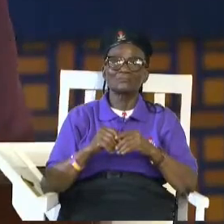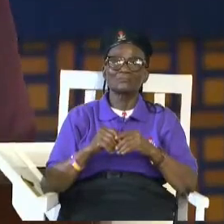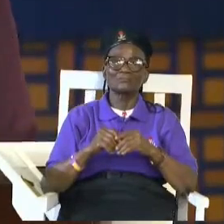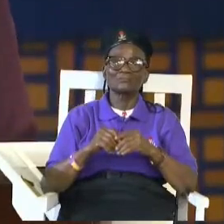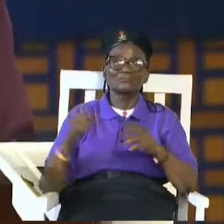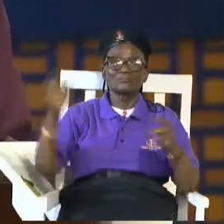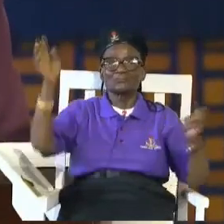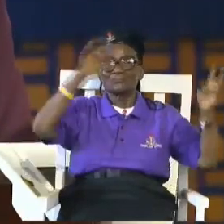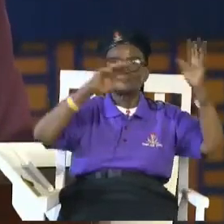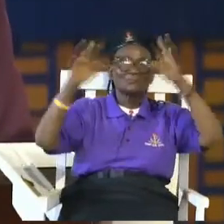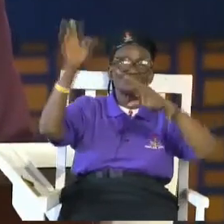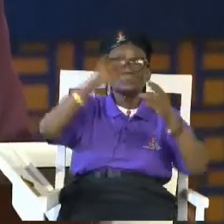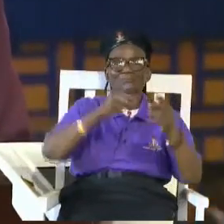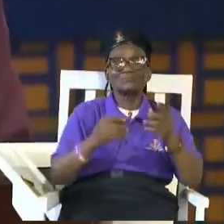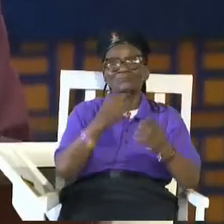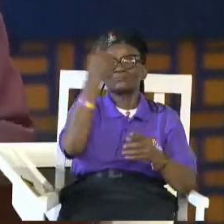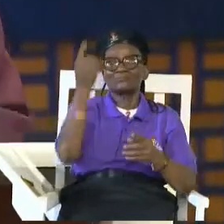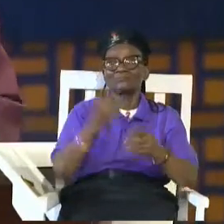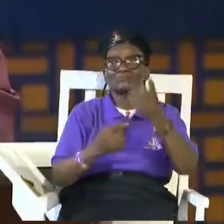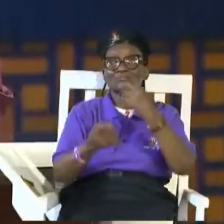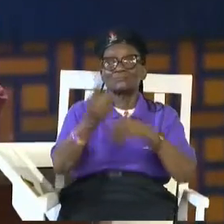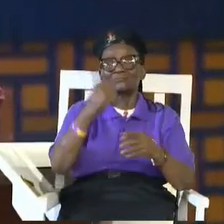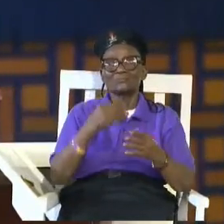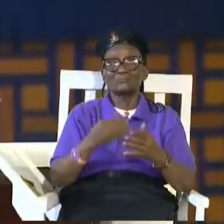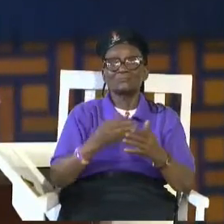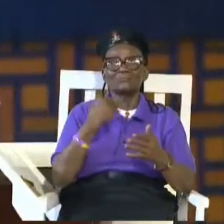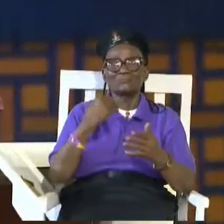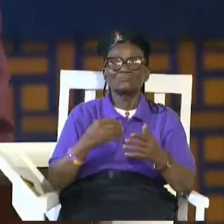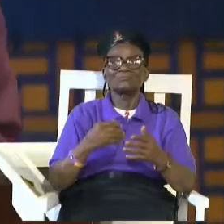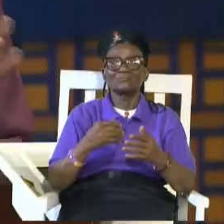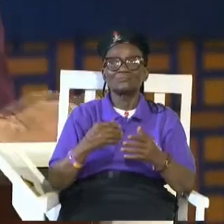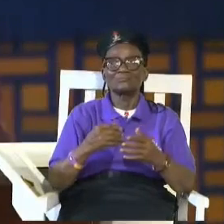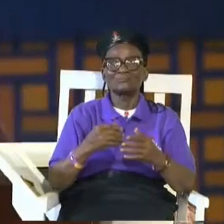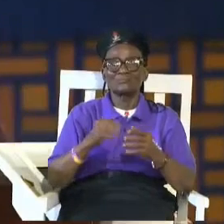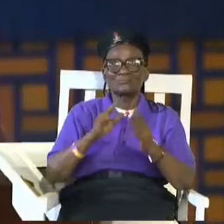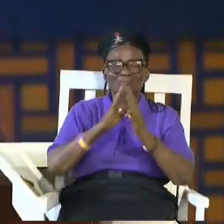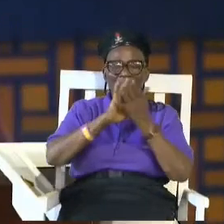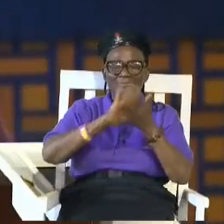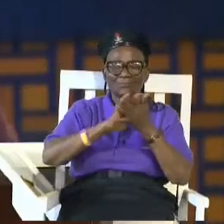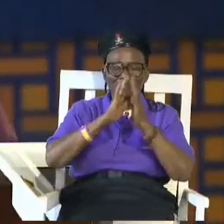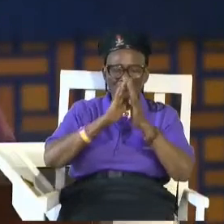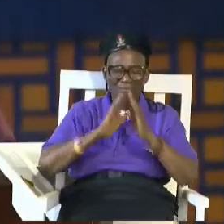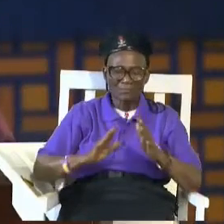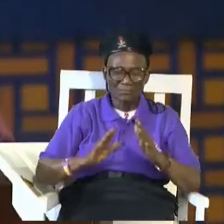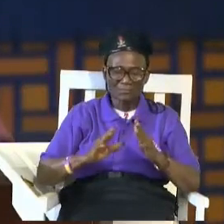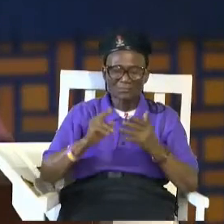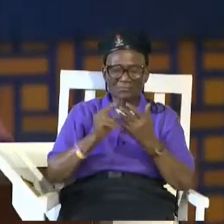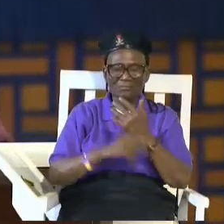Storms always come before calmness.